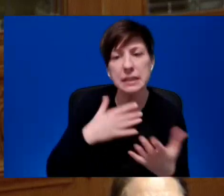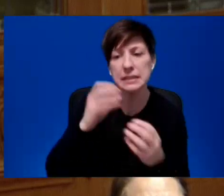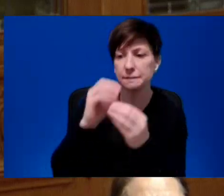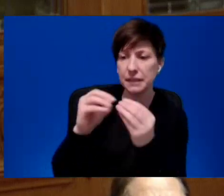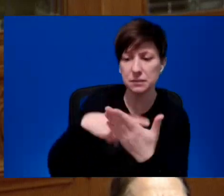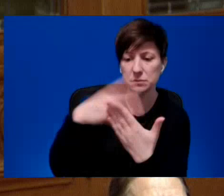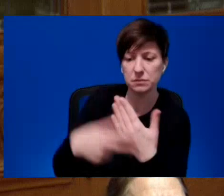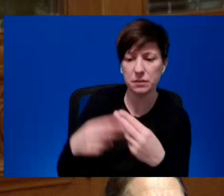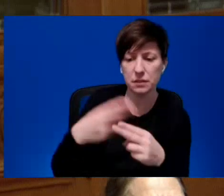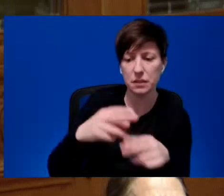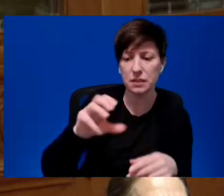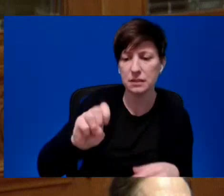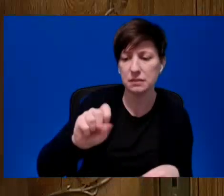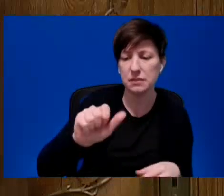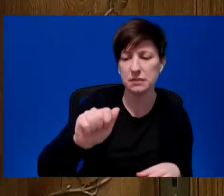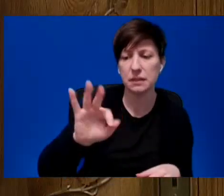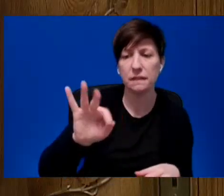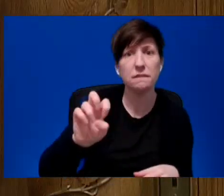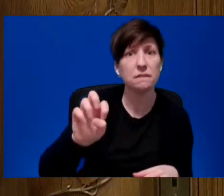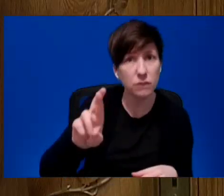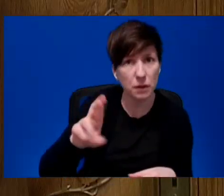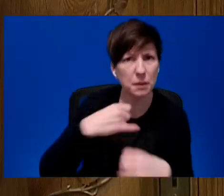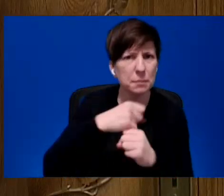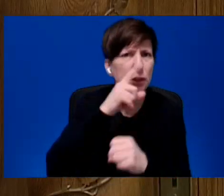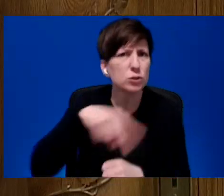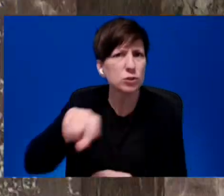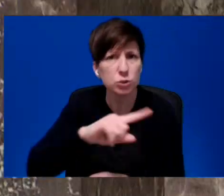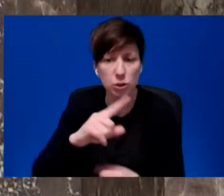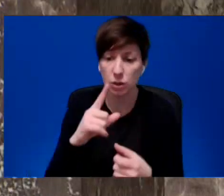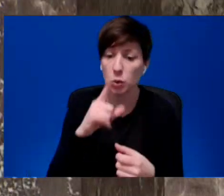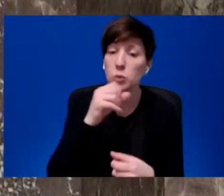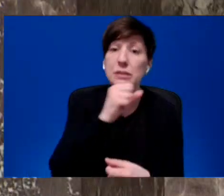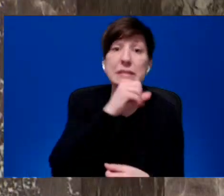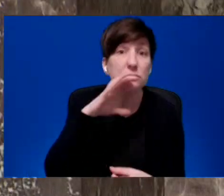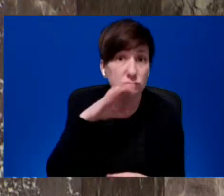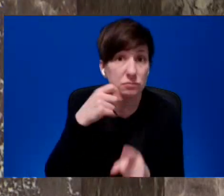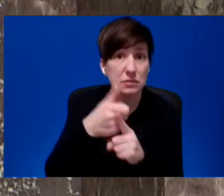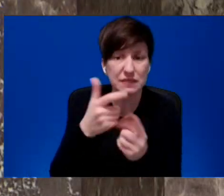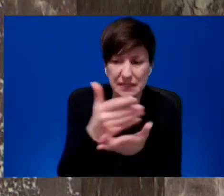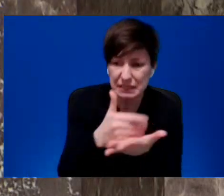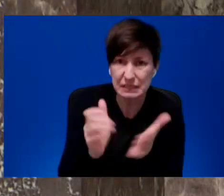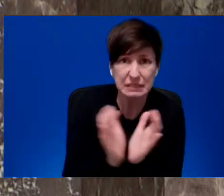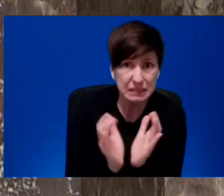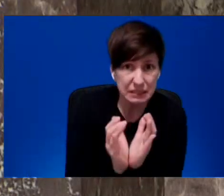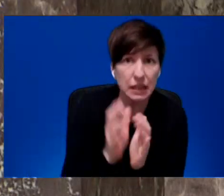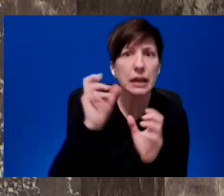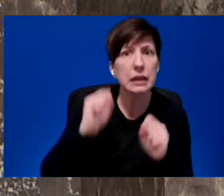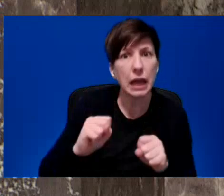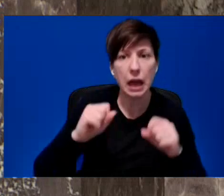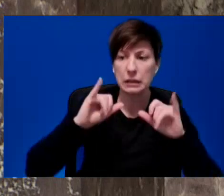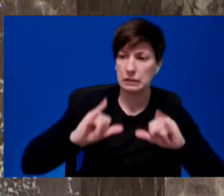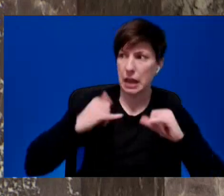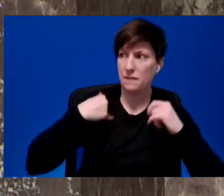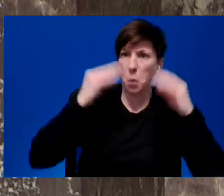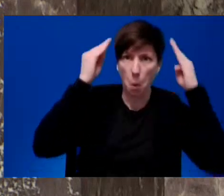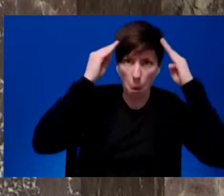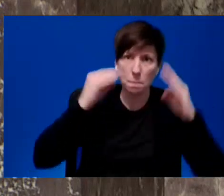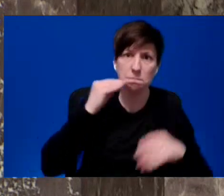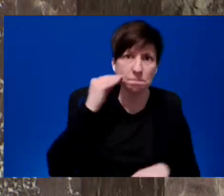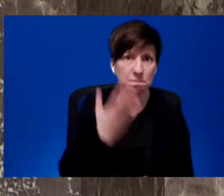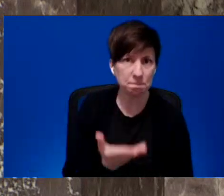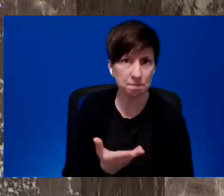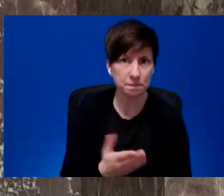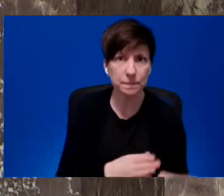stay housed? Minister. Thank you, Honourable Speaker. Every single day I get up as Minister of Housing is focused